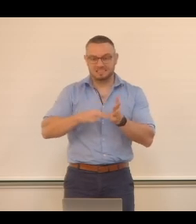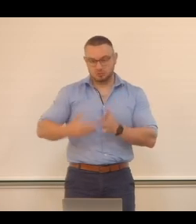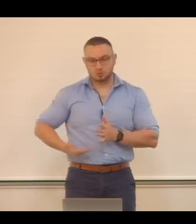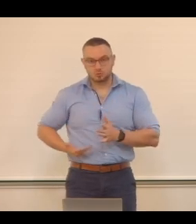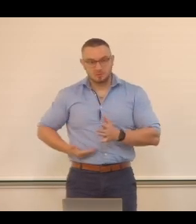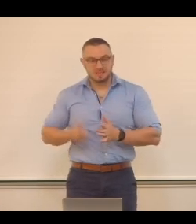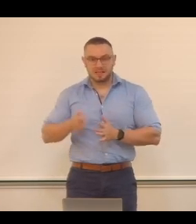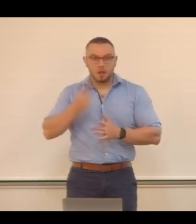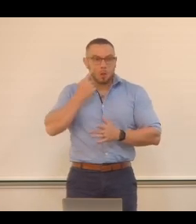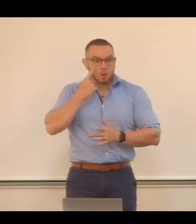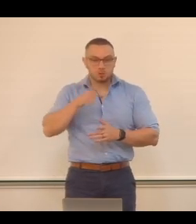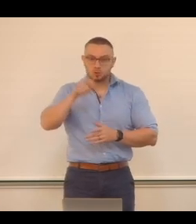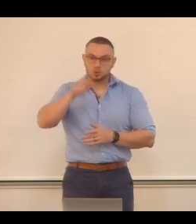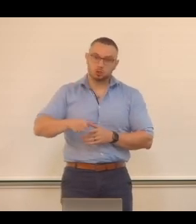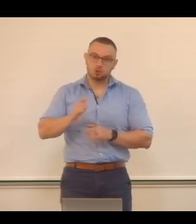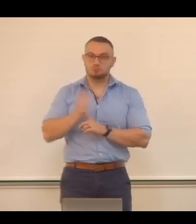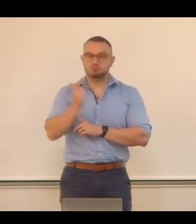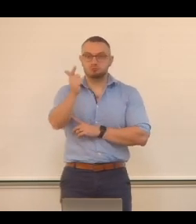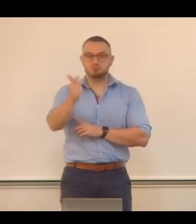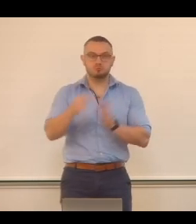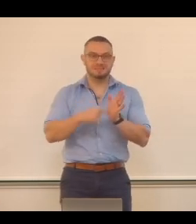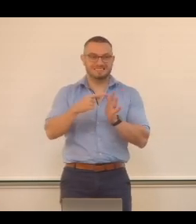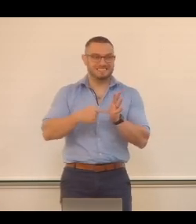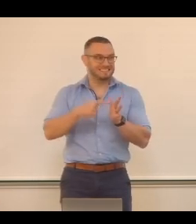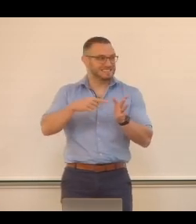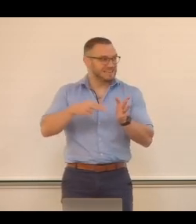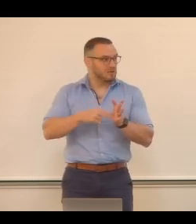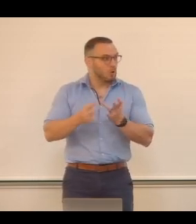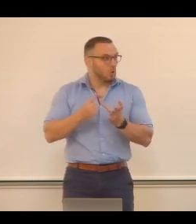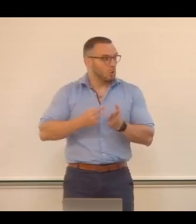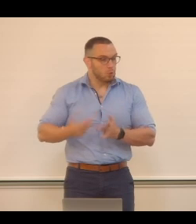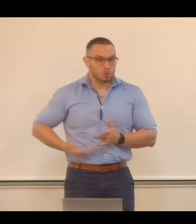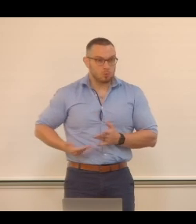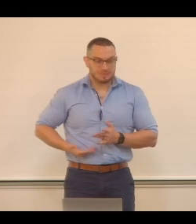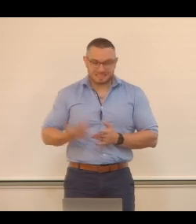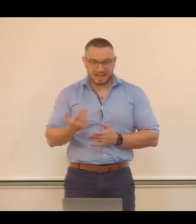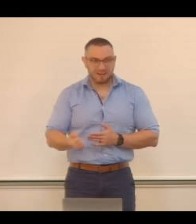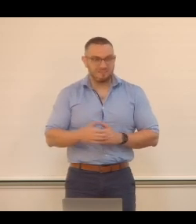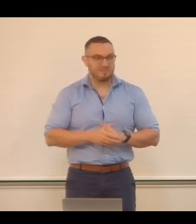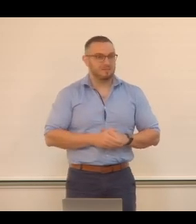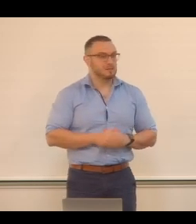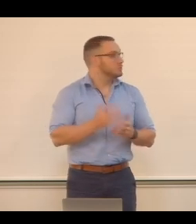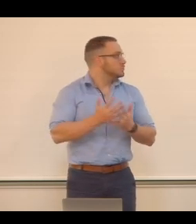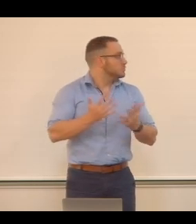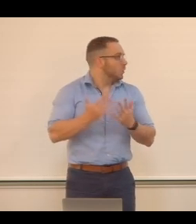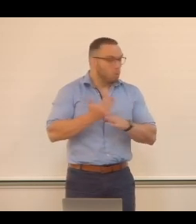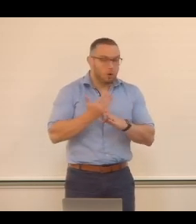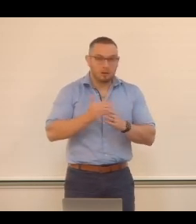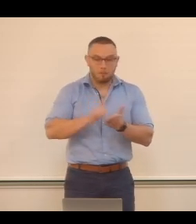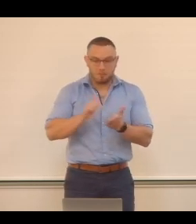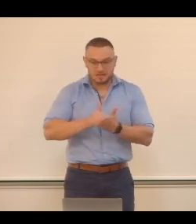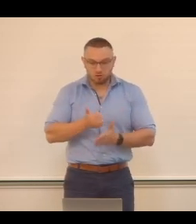at human missions to Titan. Also have a few other companies. I do a lot of work in meteorites on the